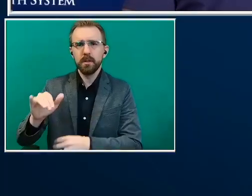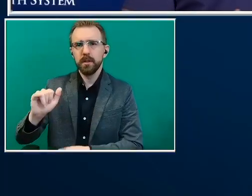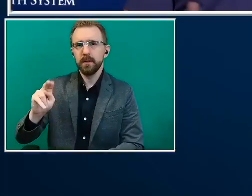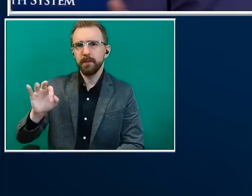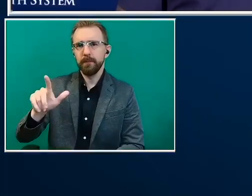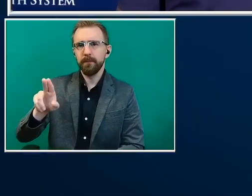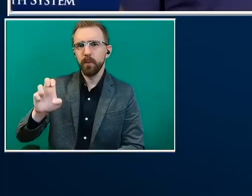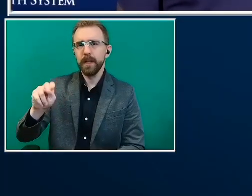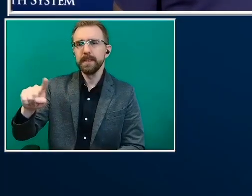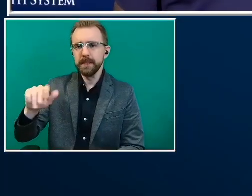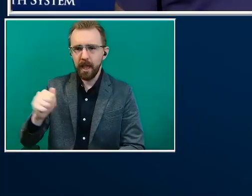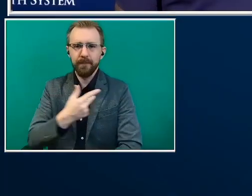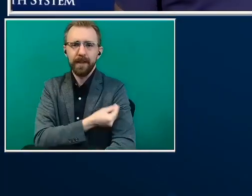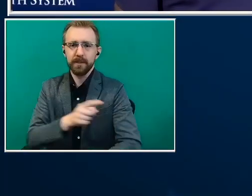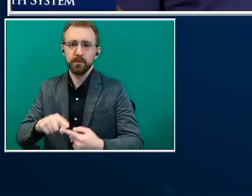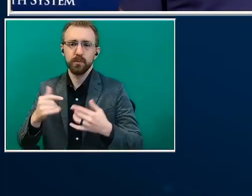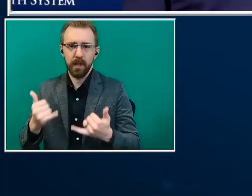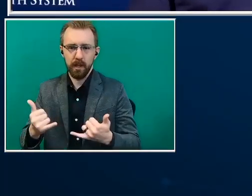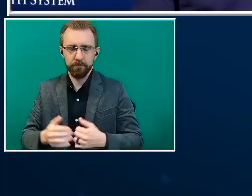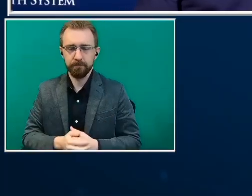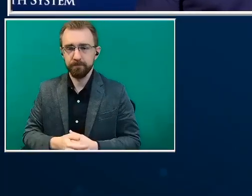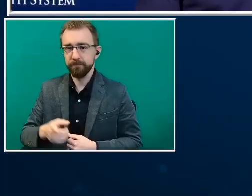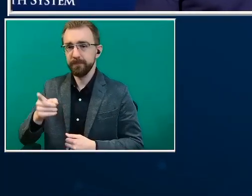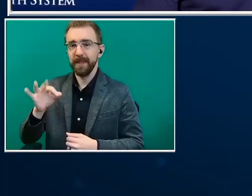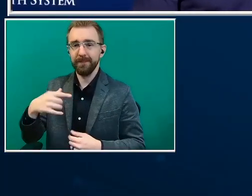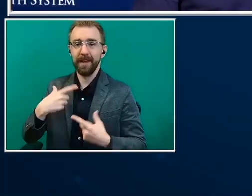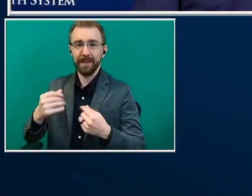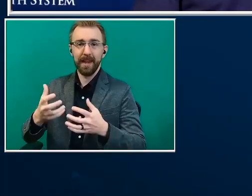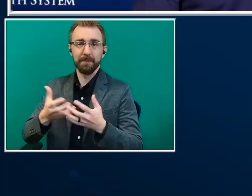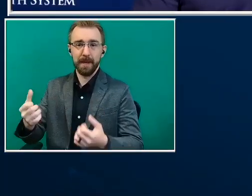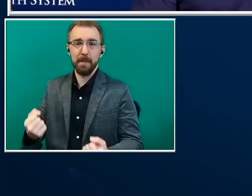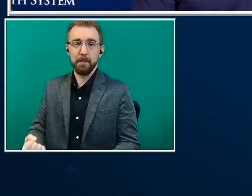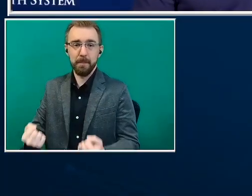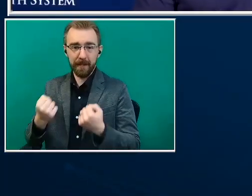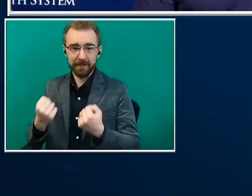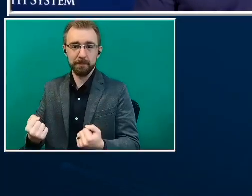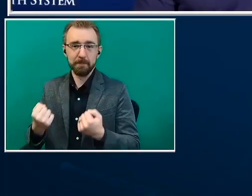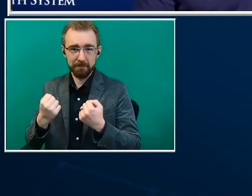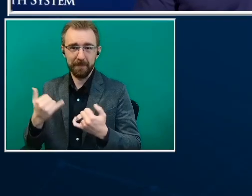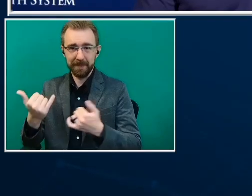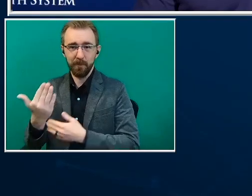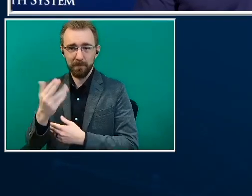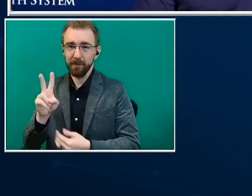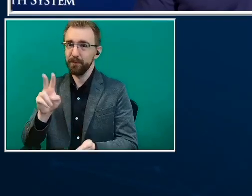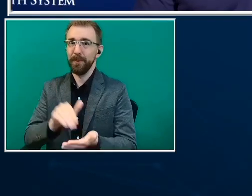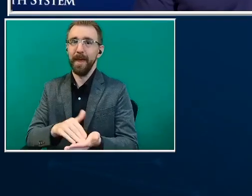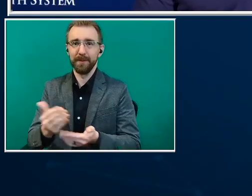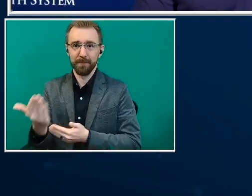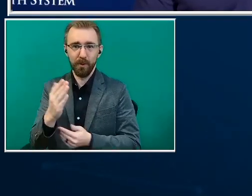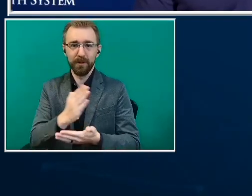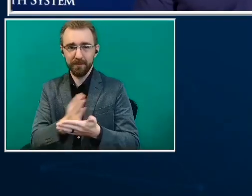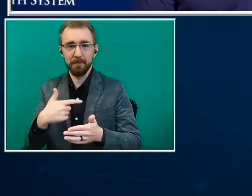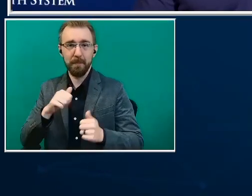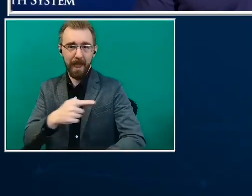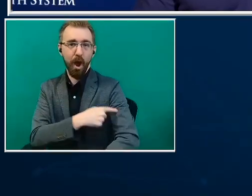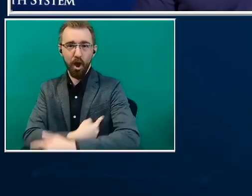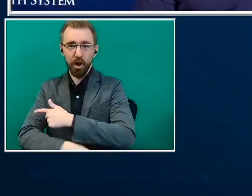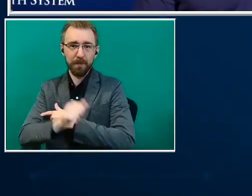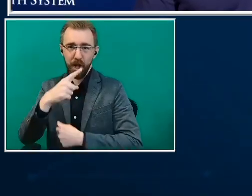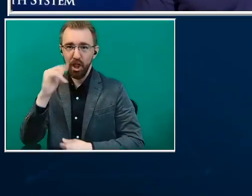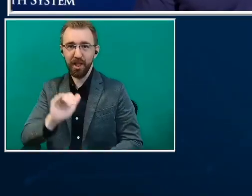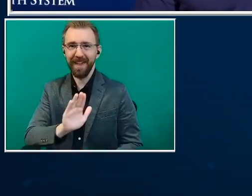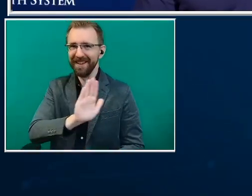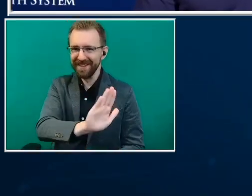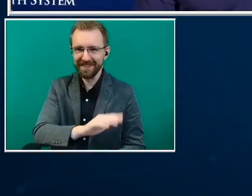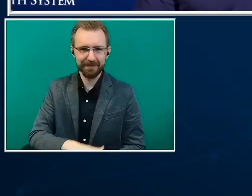point out that if I'd done as many bicep curls this morning, or frankly about 2,000 mornings in a row, my arms could look like Hawkeye's. They do not, but